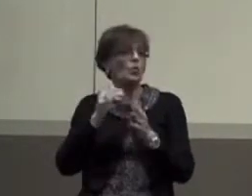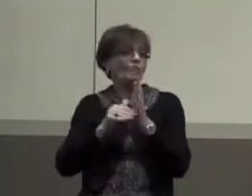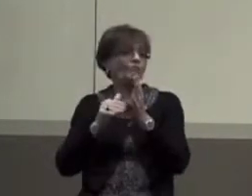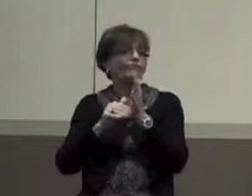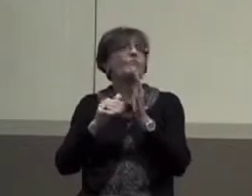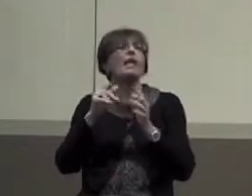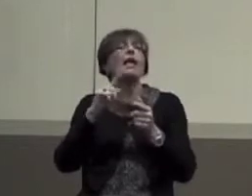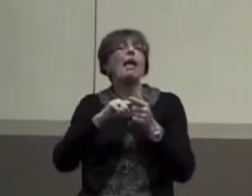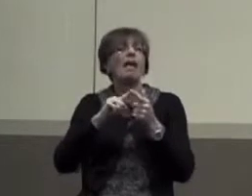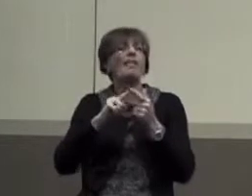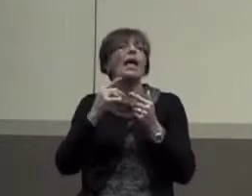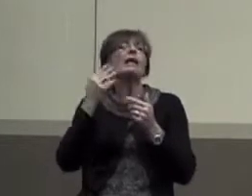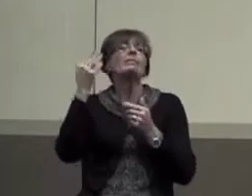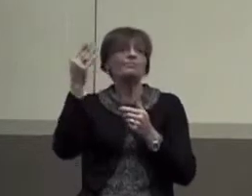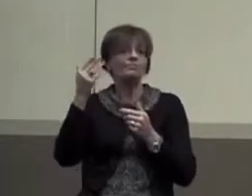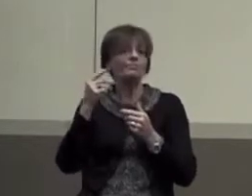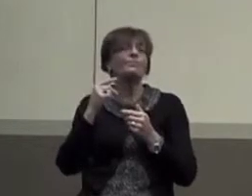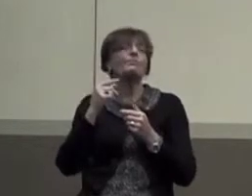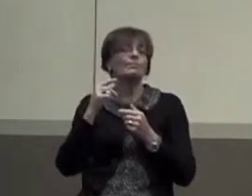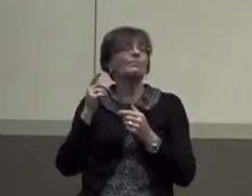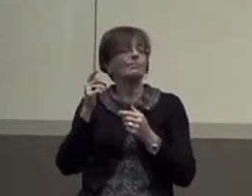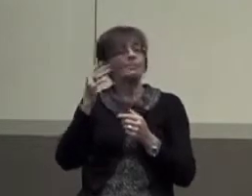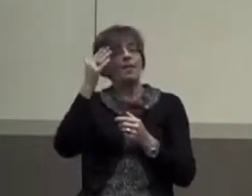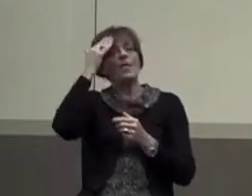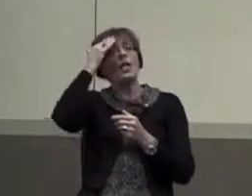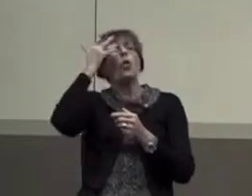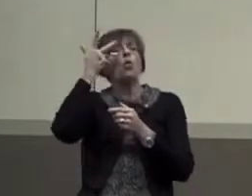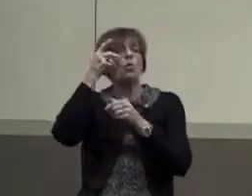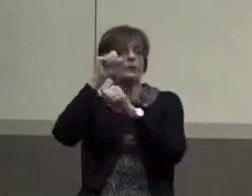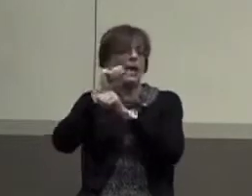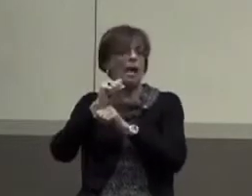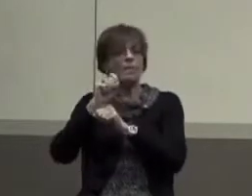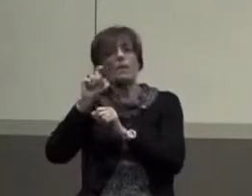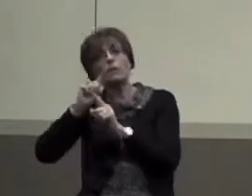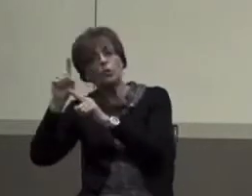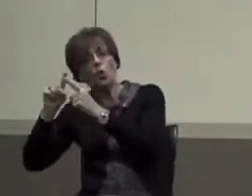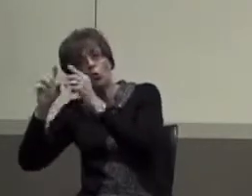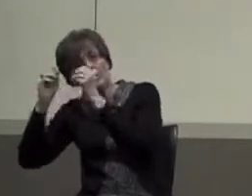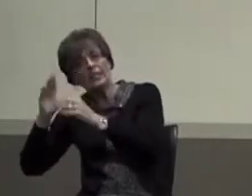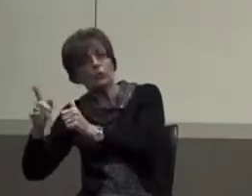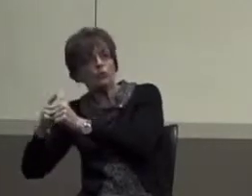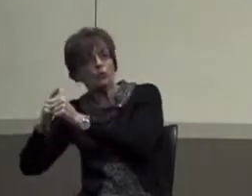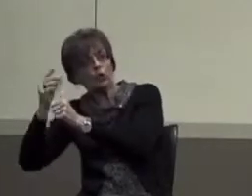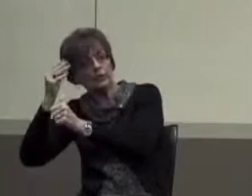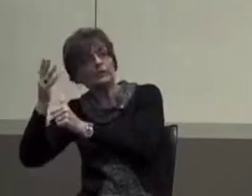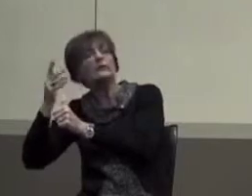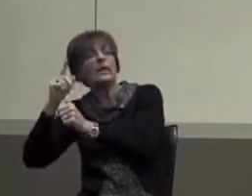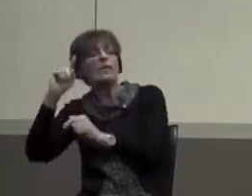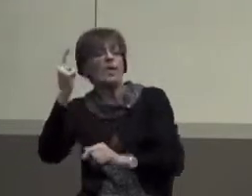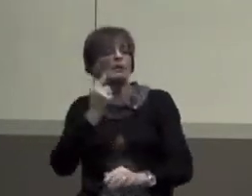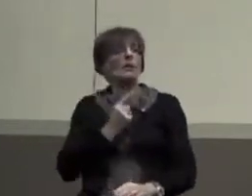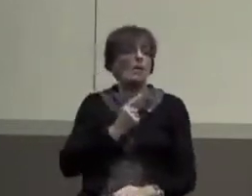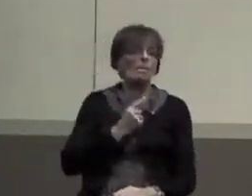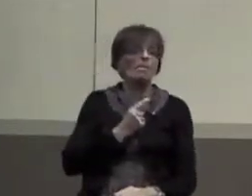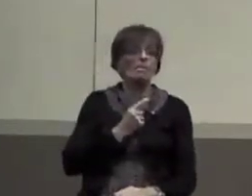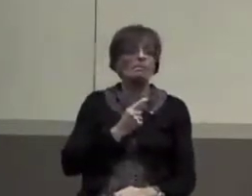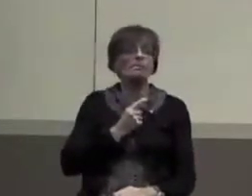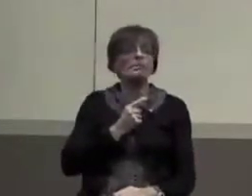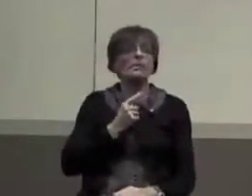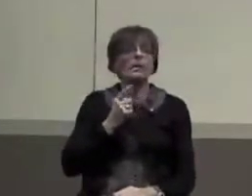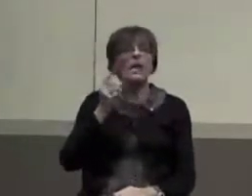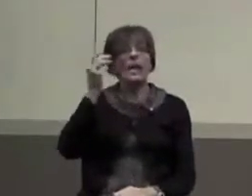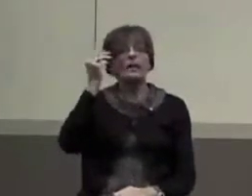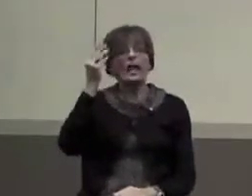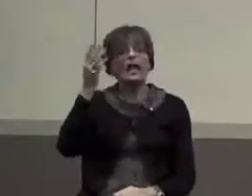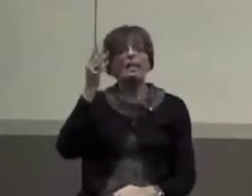then they get to the point where they first will go to their teacher, and then they Okay, so teaching them to let the teacher know before they go to